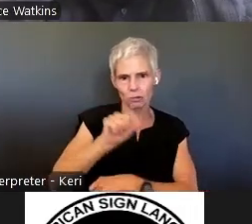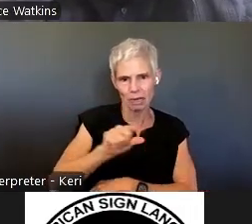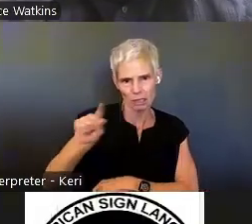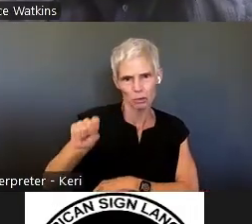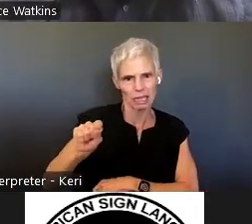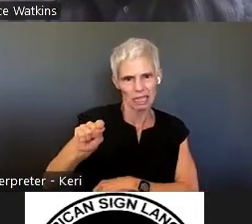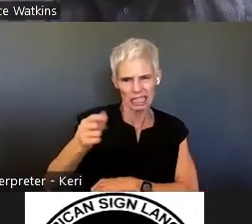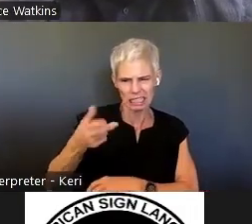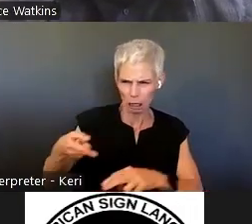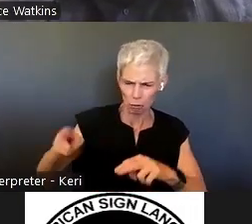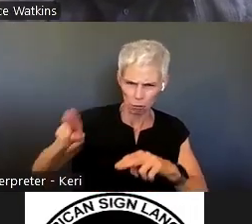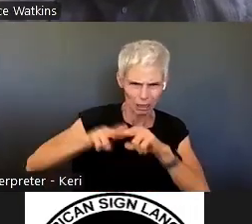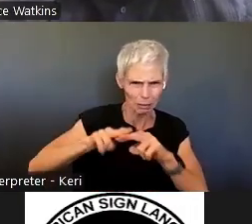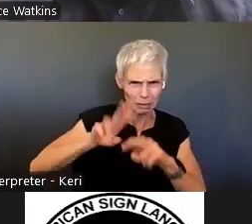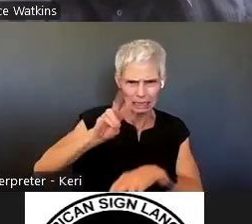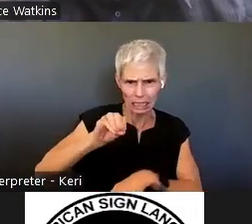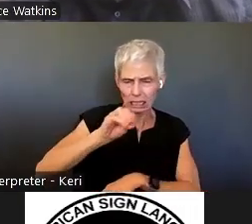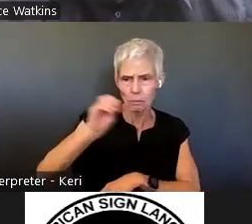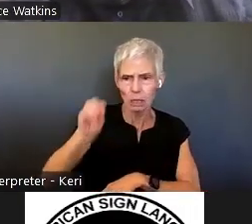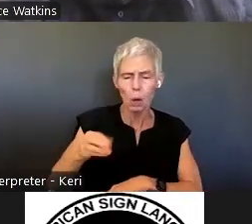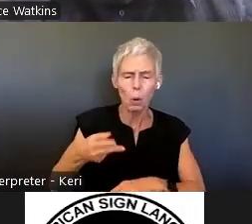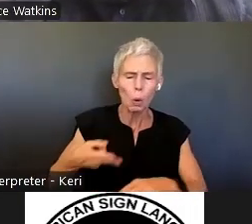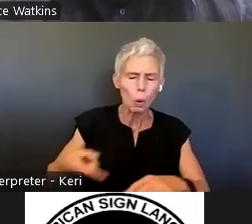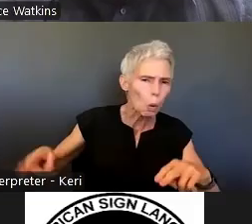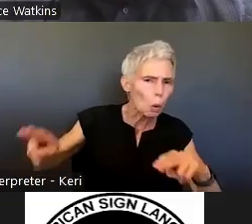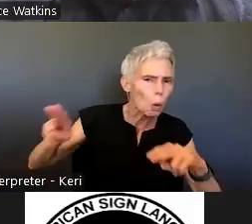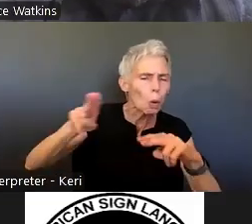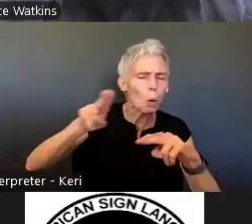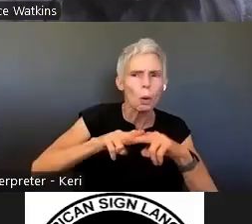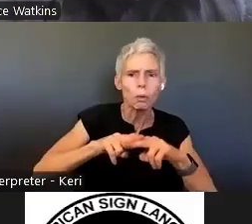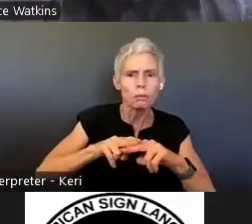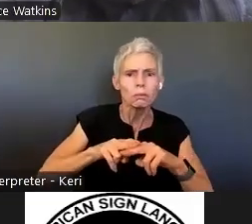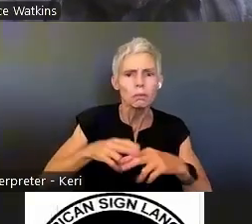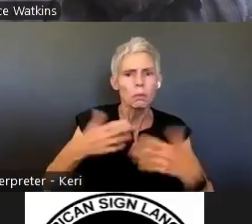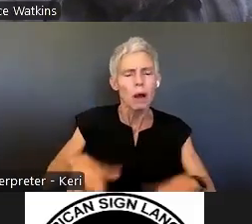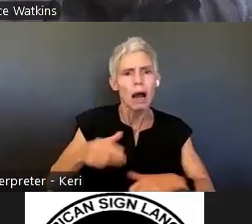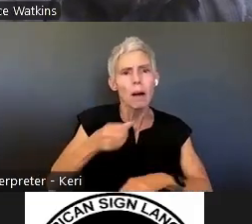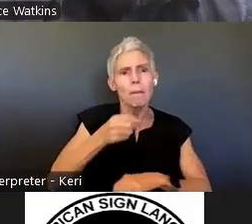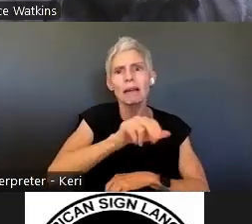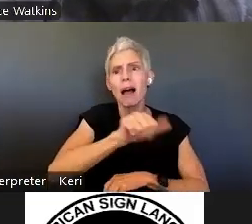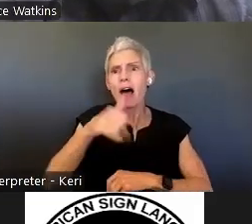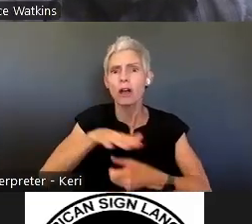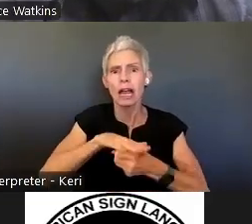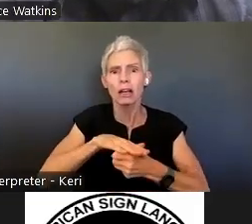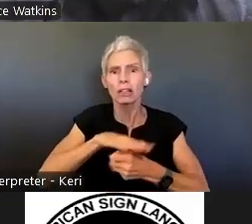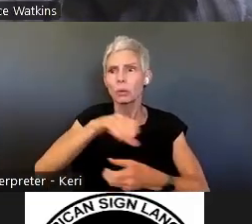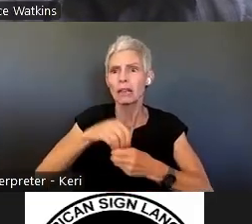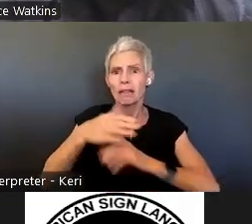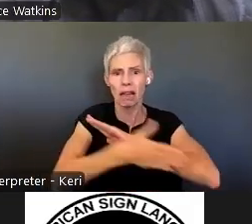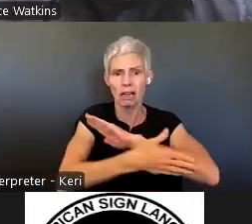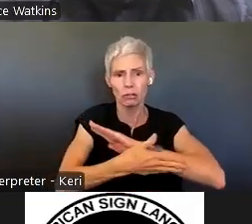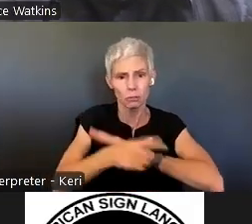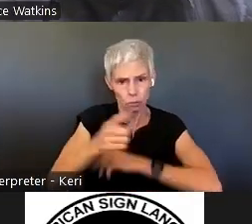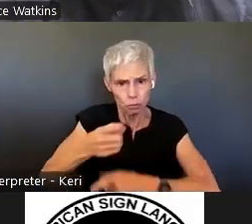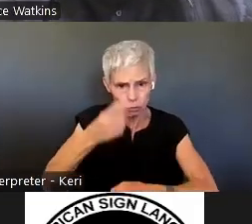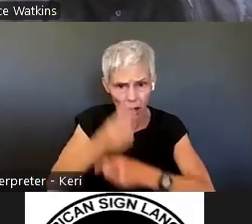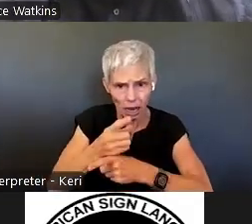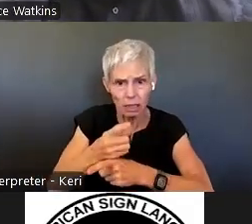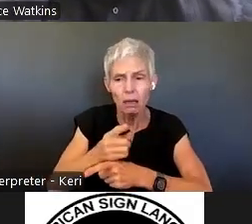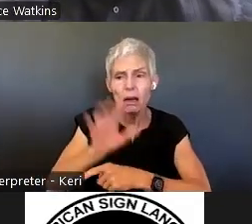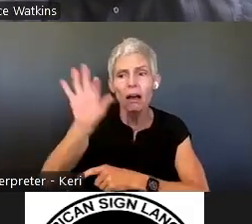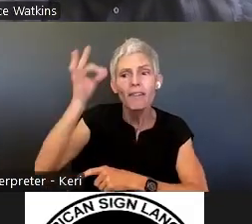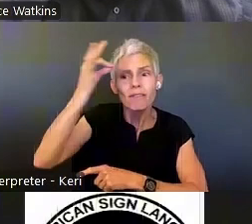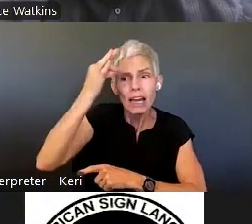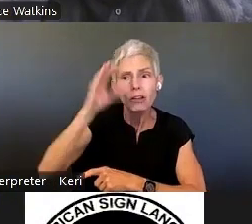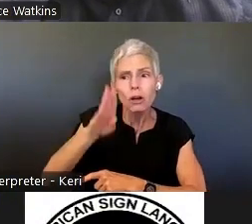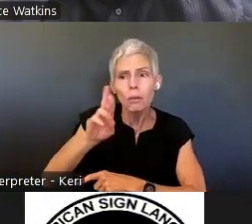one of the greatest increases in the country. You are absolutely right. The Federal Bureau of Investigations